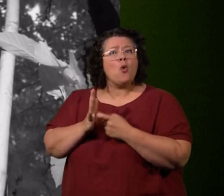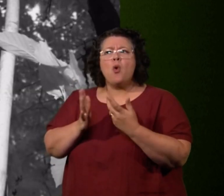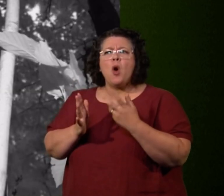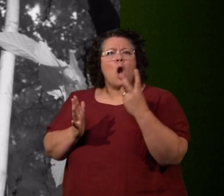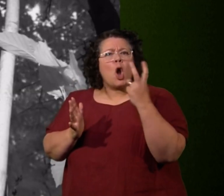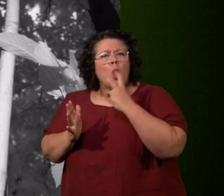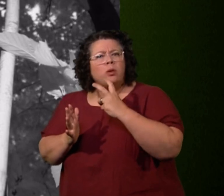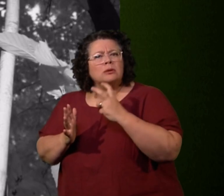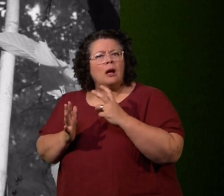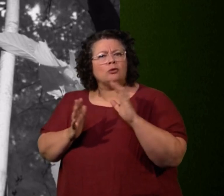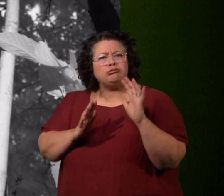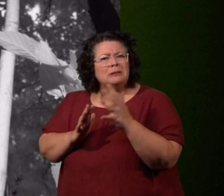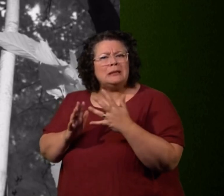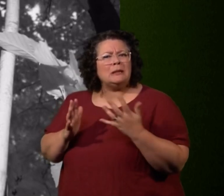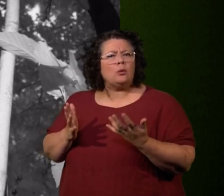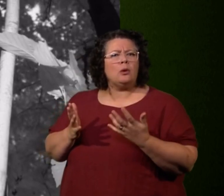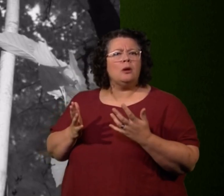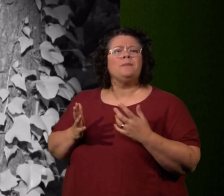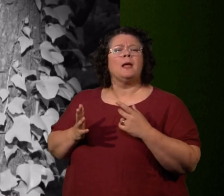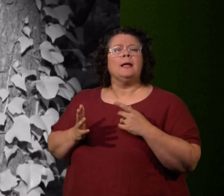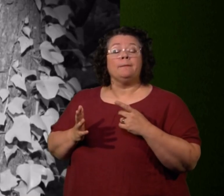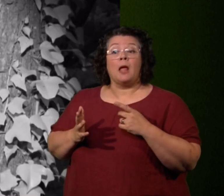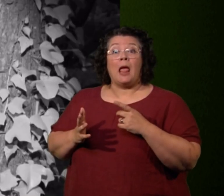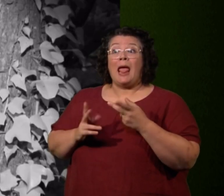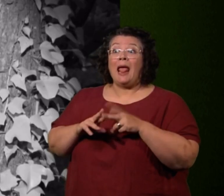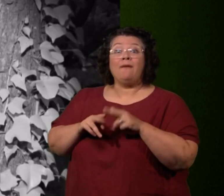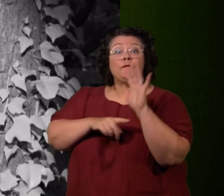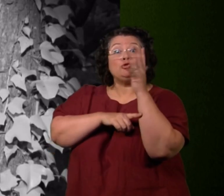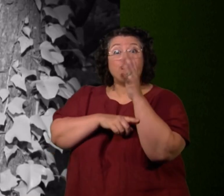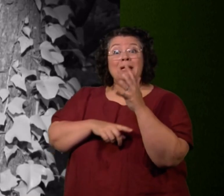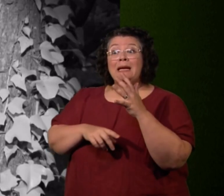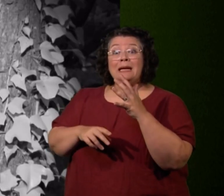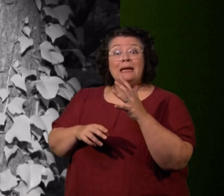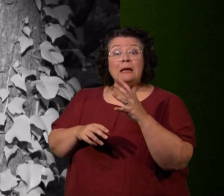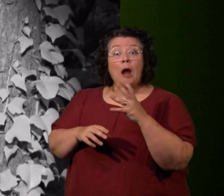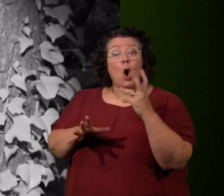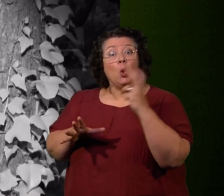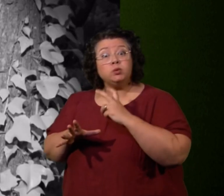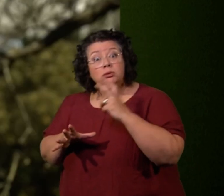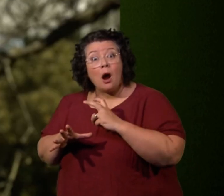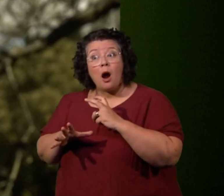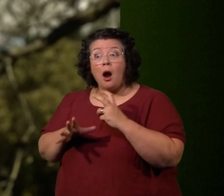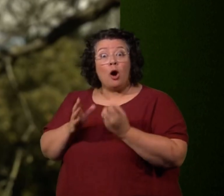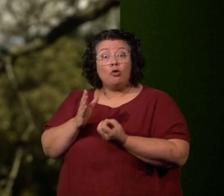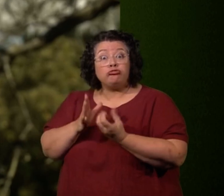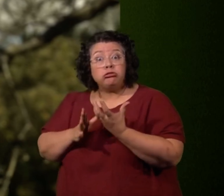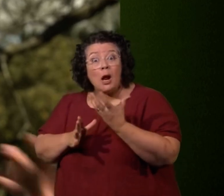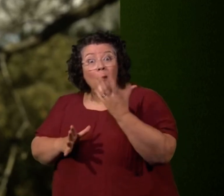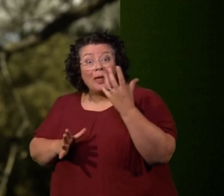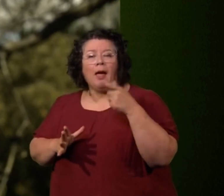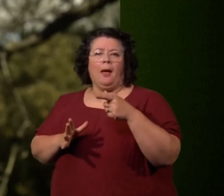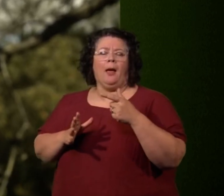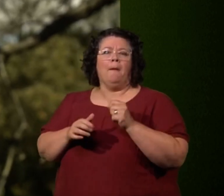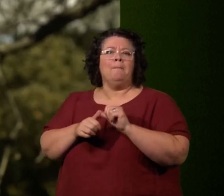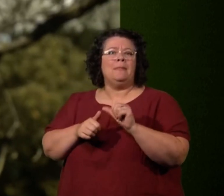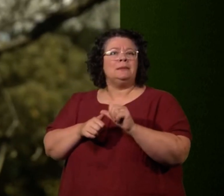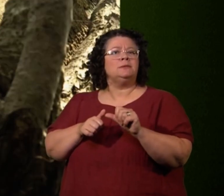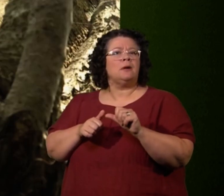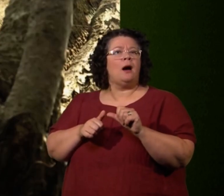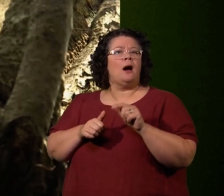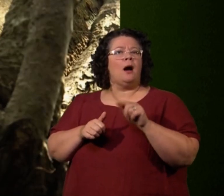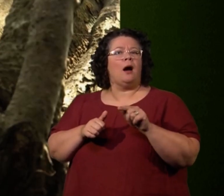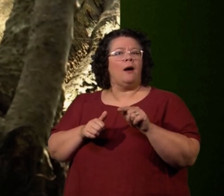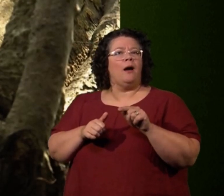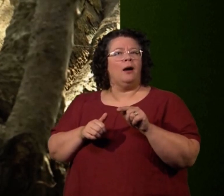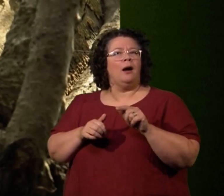these veteran trees? Well, the longer a tree has been living and growing, the greater the opportunity that the tree has to develop these types of